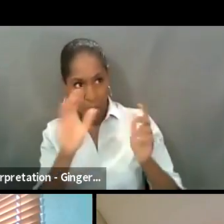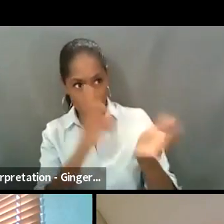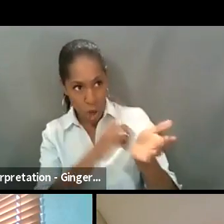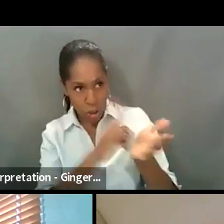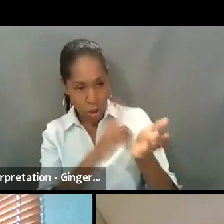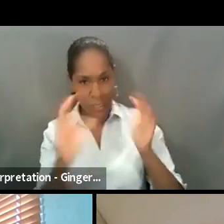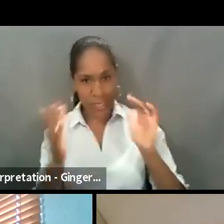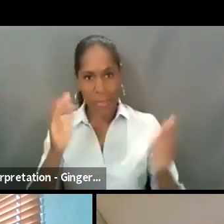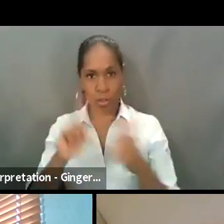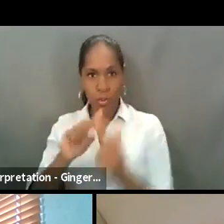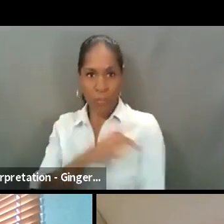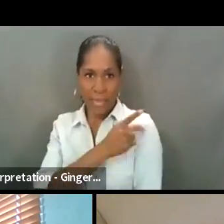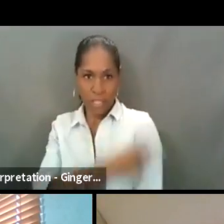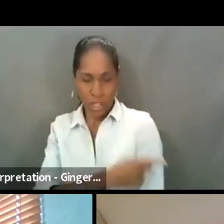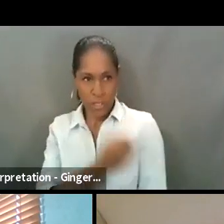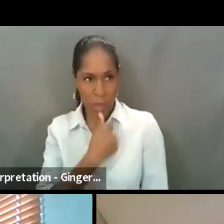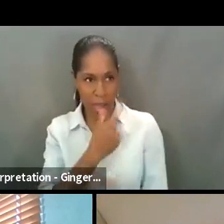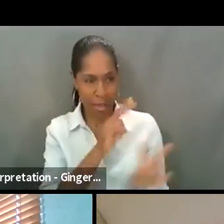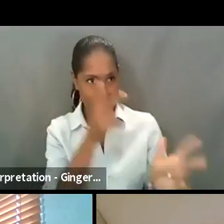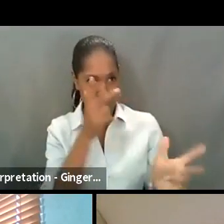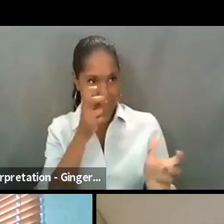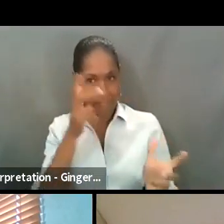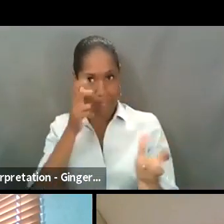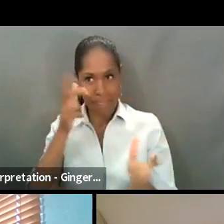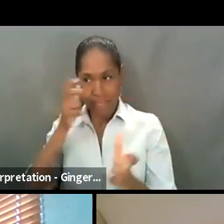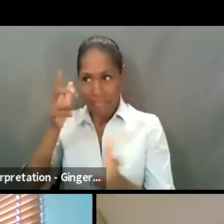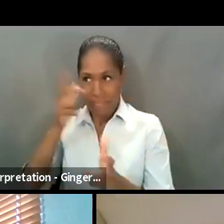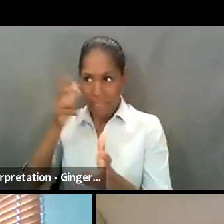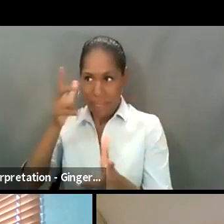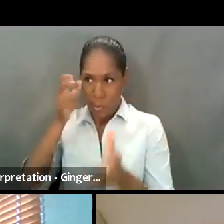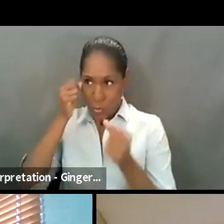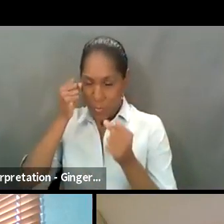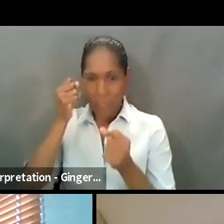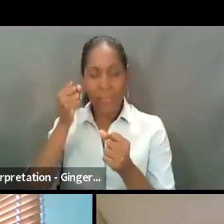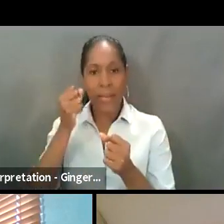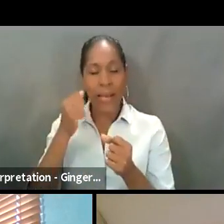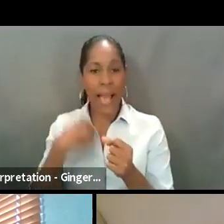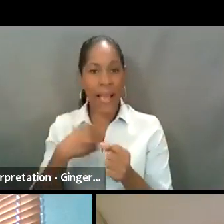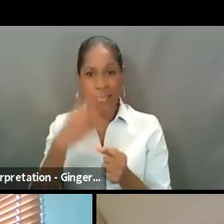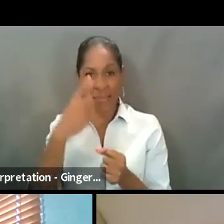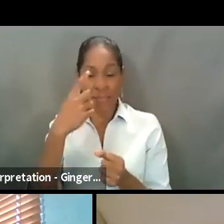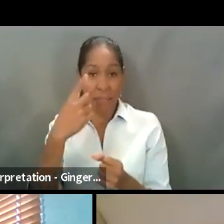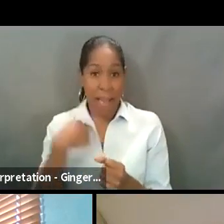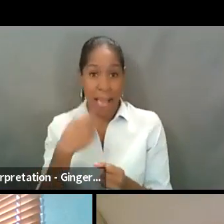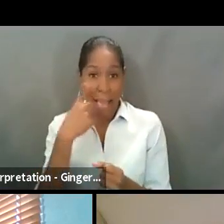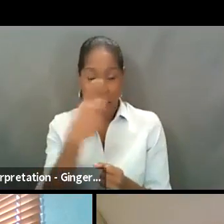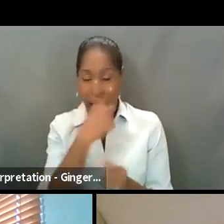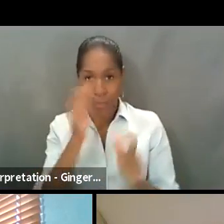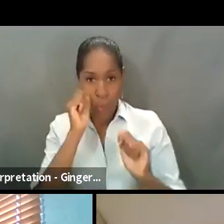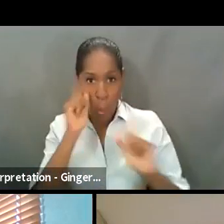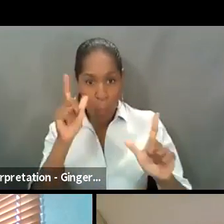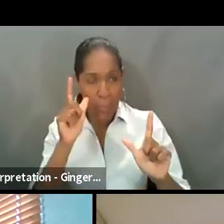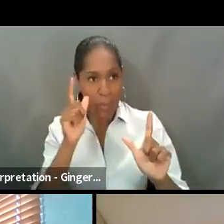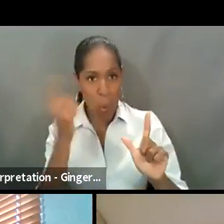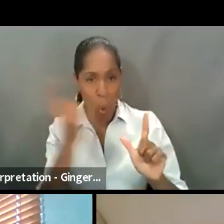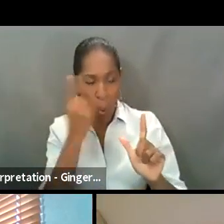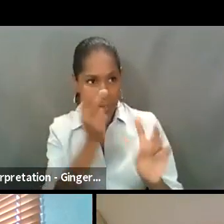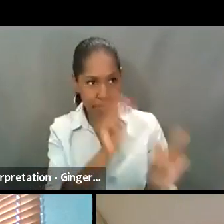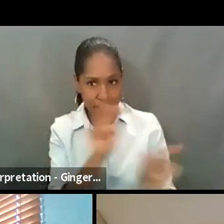I've been learning. And I think keeping my eyes open, being constantly aware